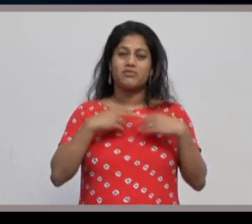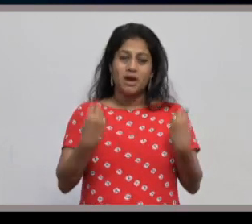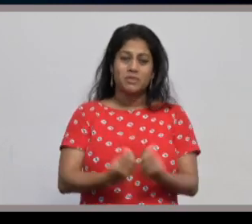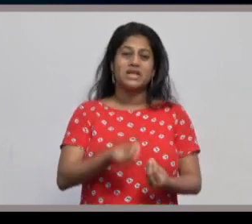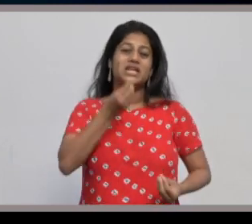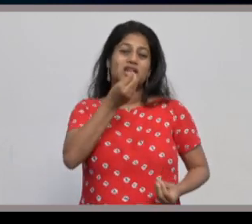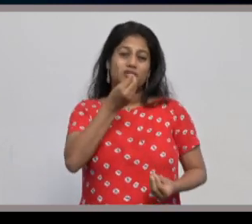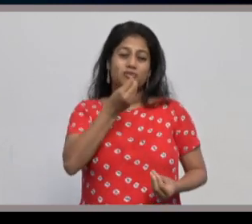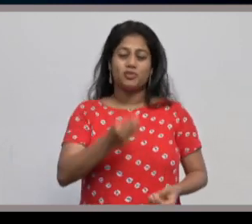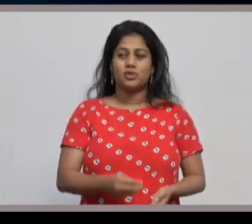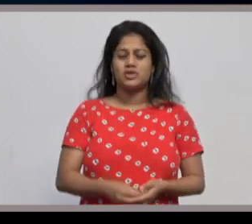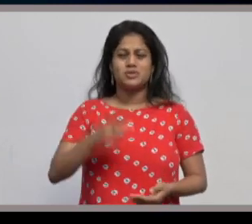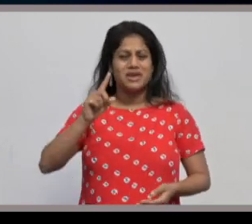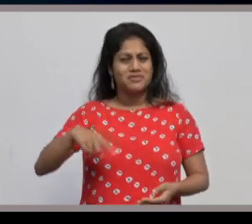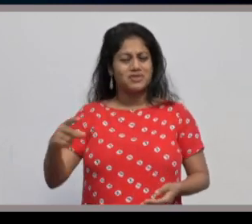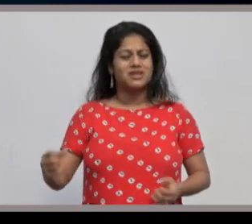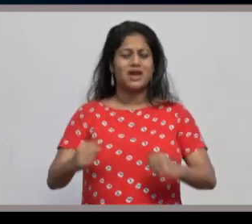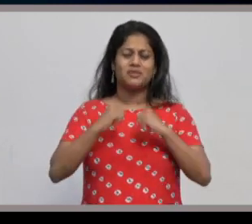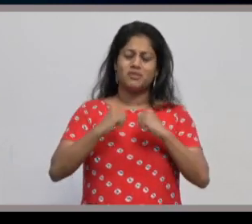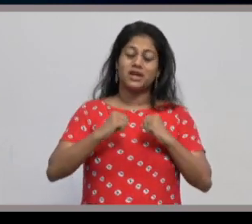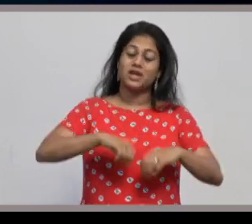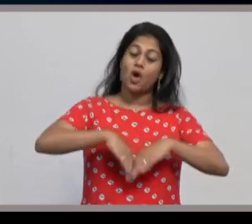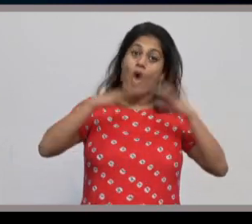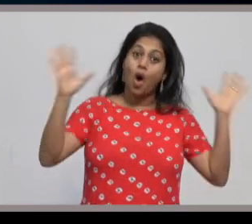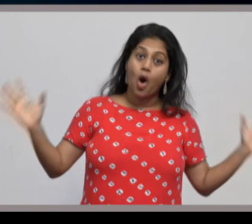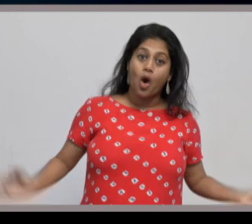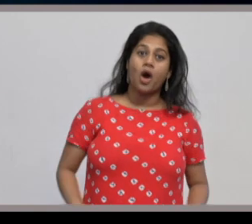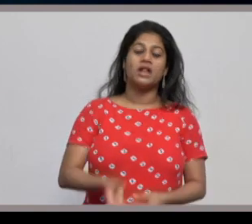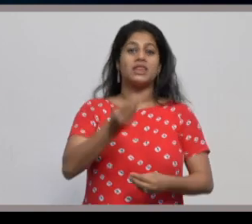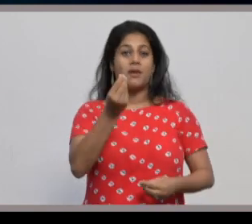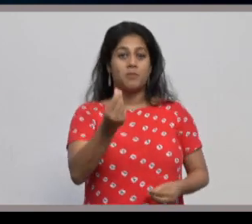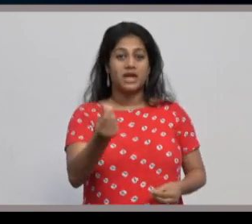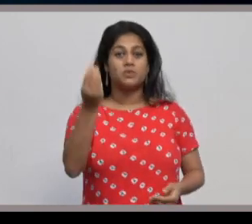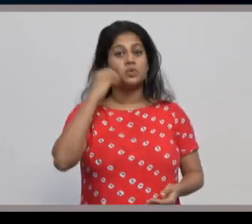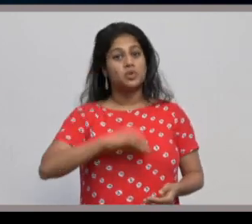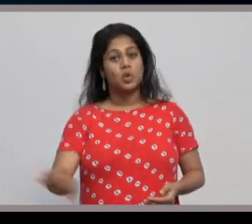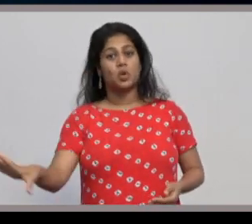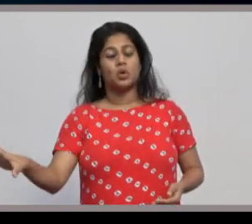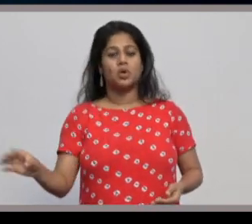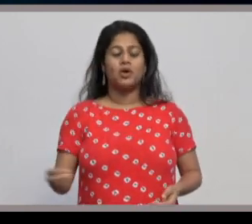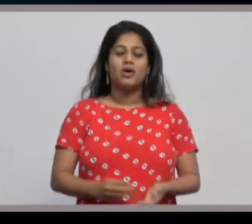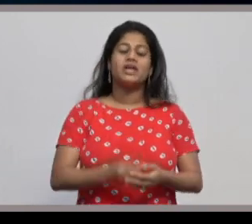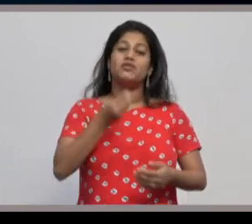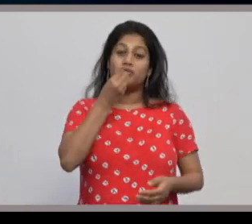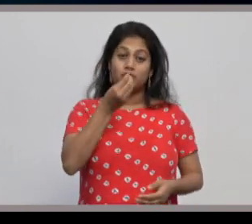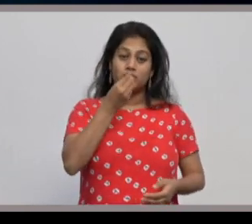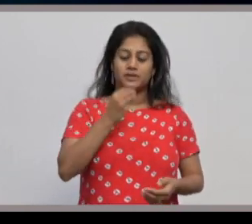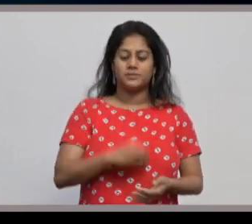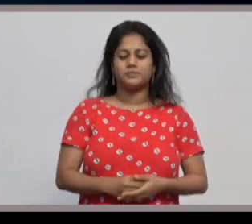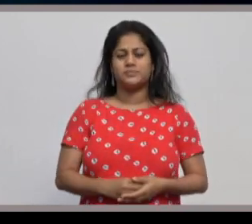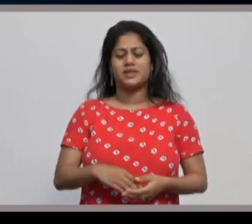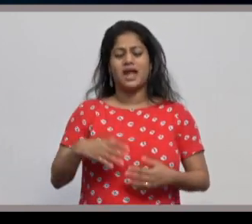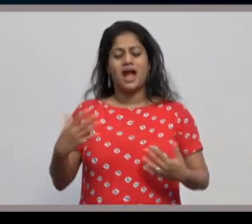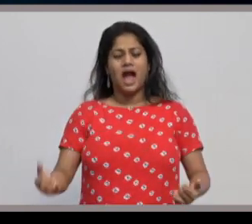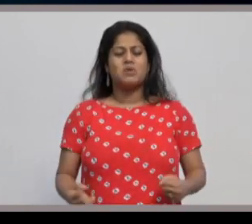behind. I was happily singing songs as I cycled home, but to my dismay, I found an empty bag.